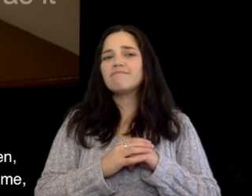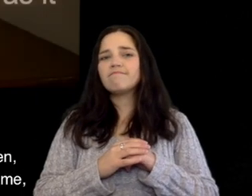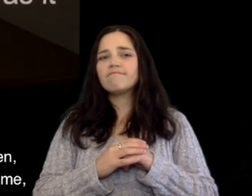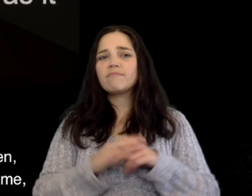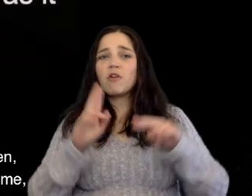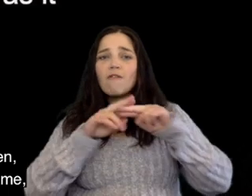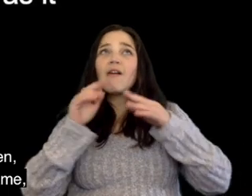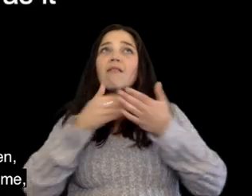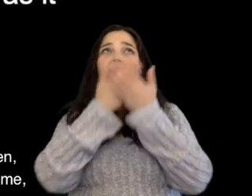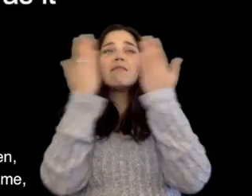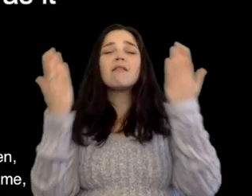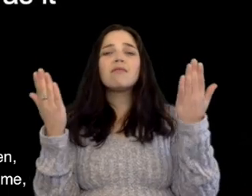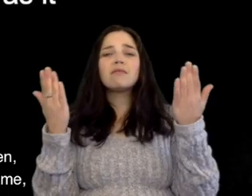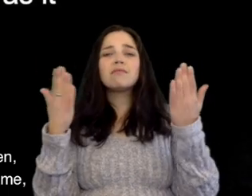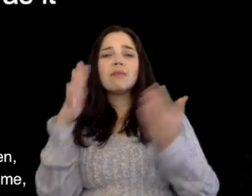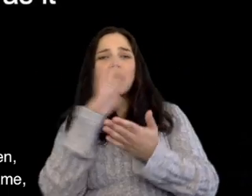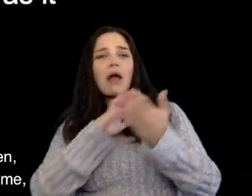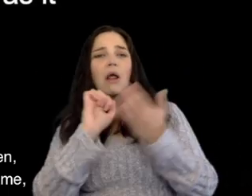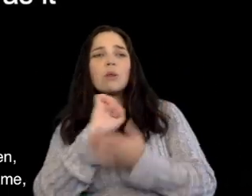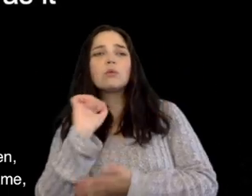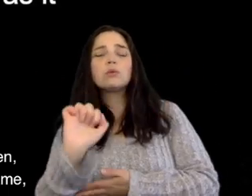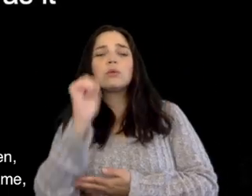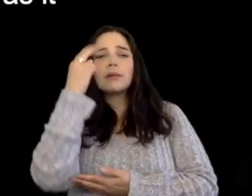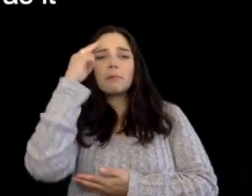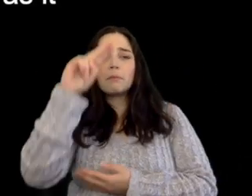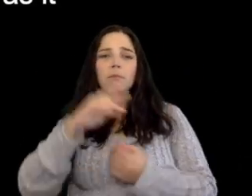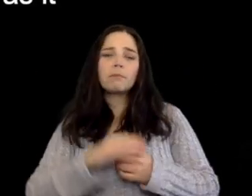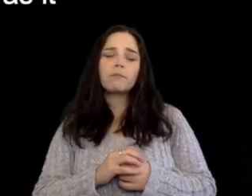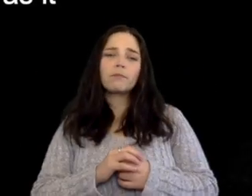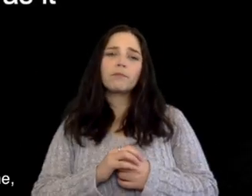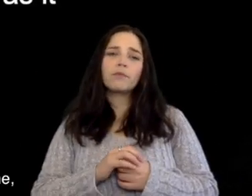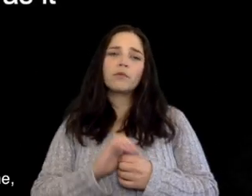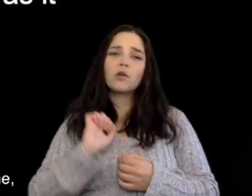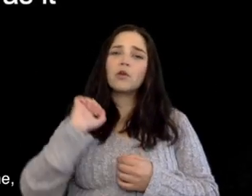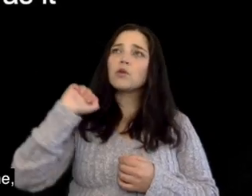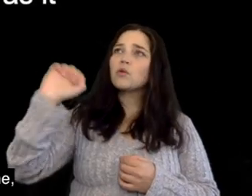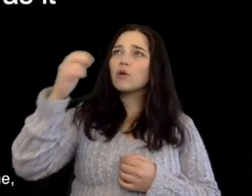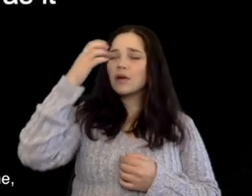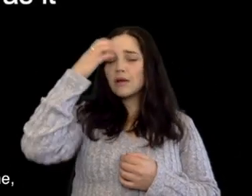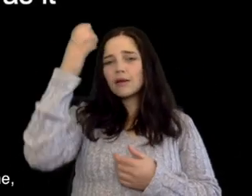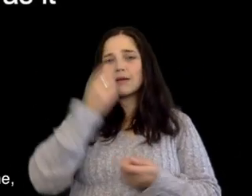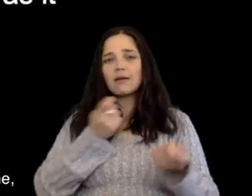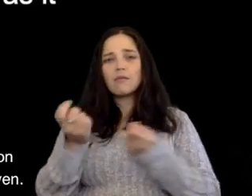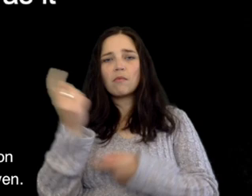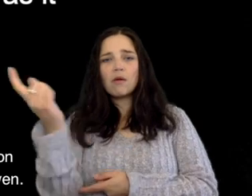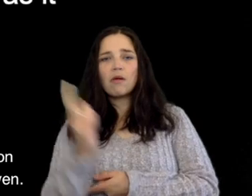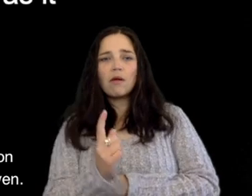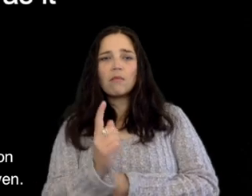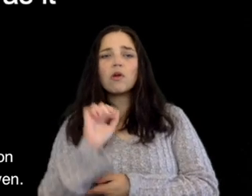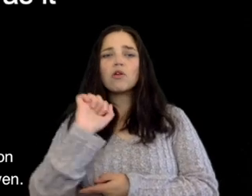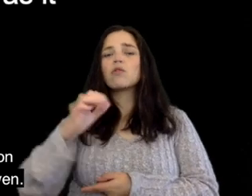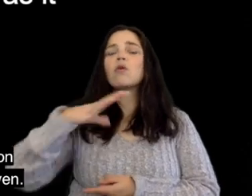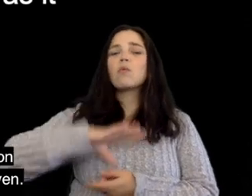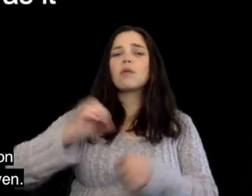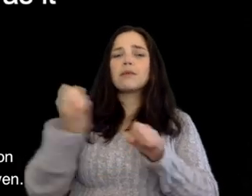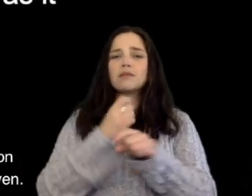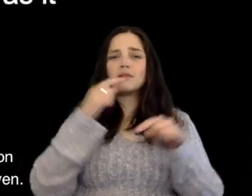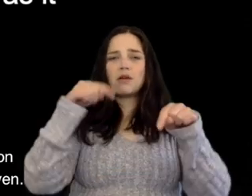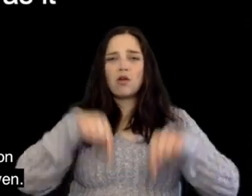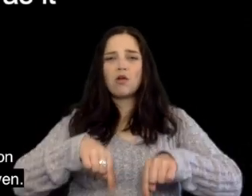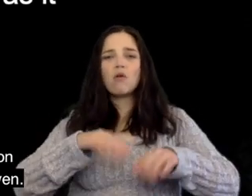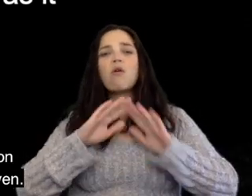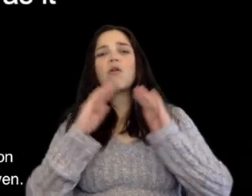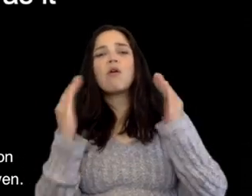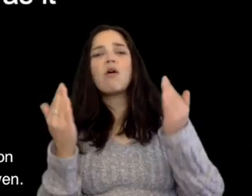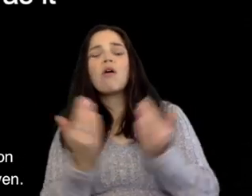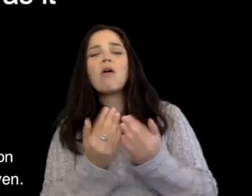Our Father in heaven, hallowed be your name. Your kingdom come, your will be done on